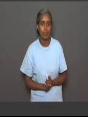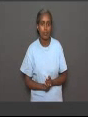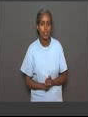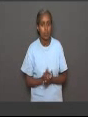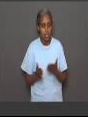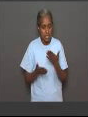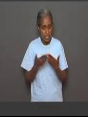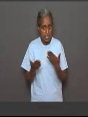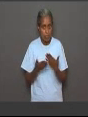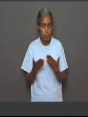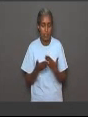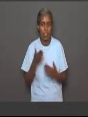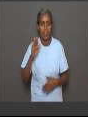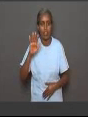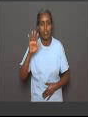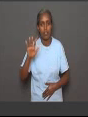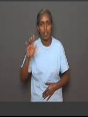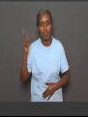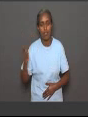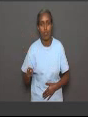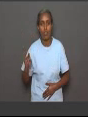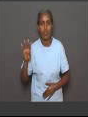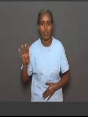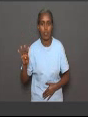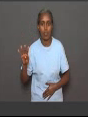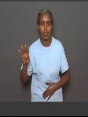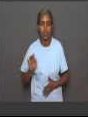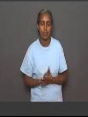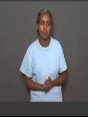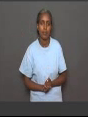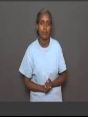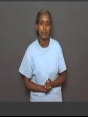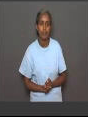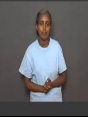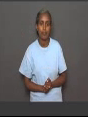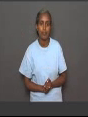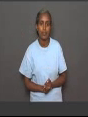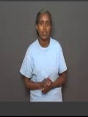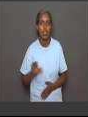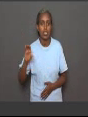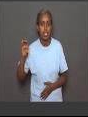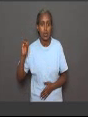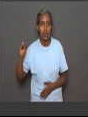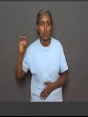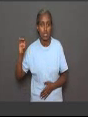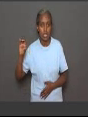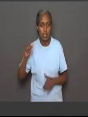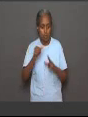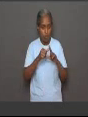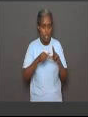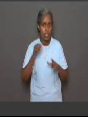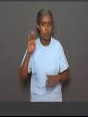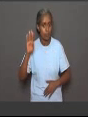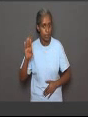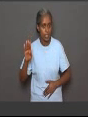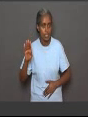15/12, which can be simplified to 5/4. The